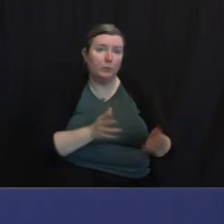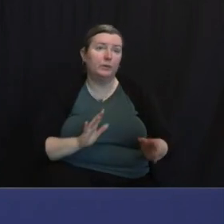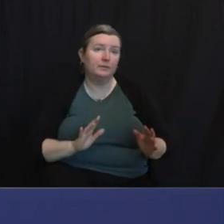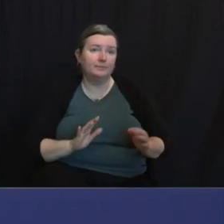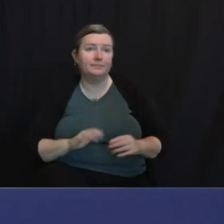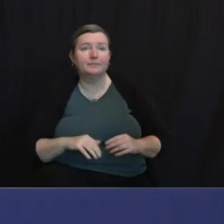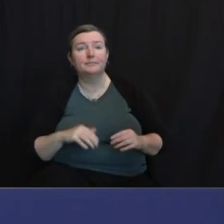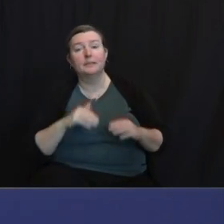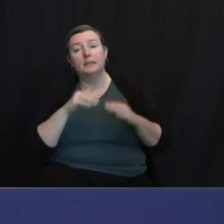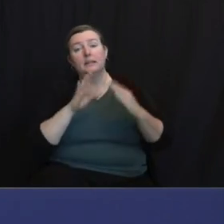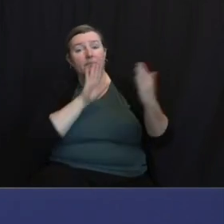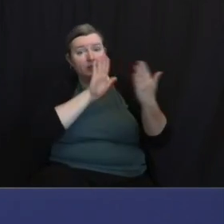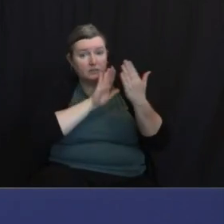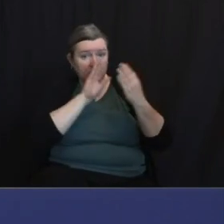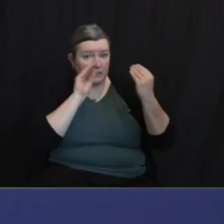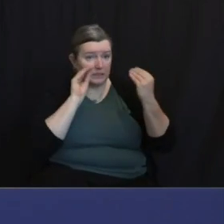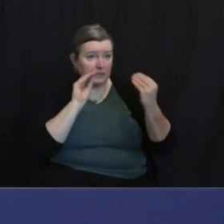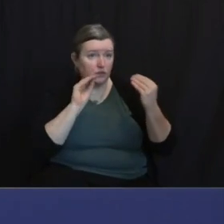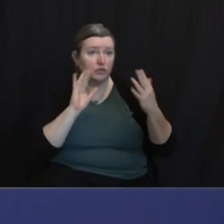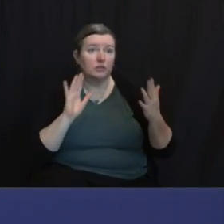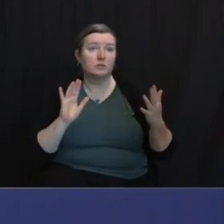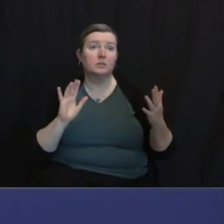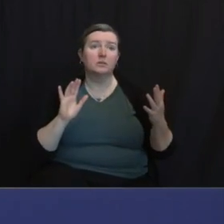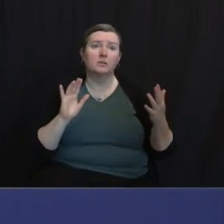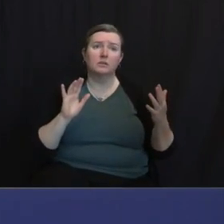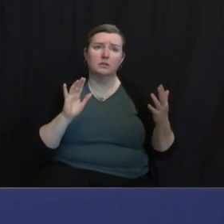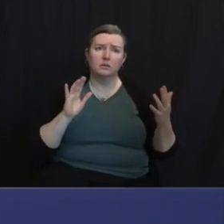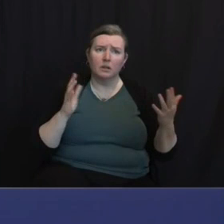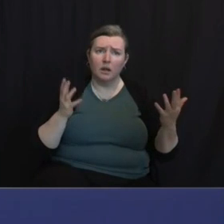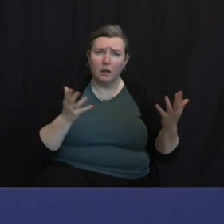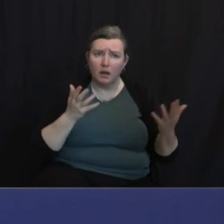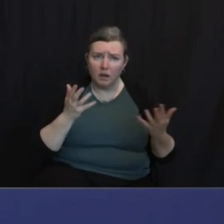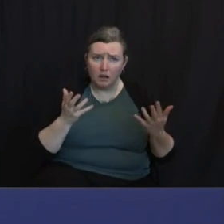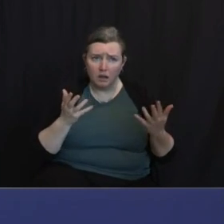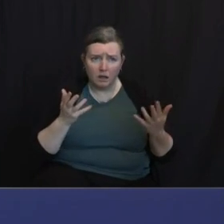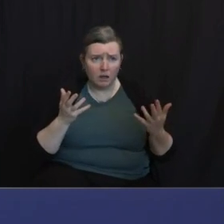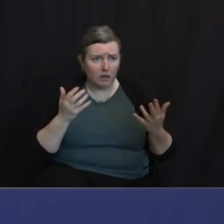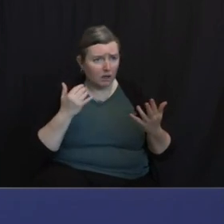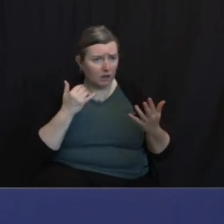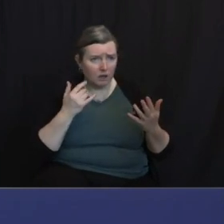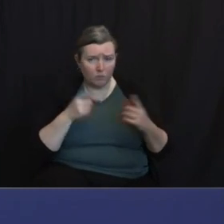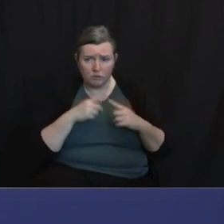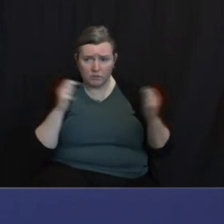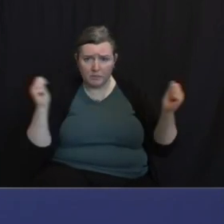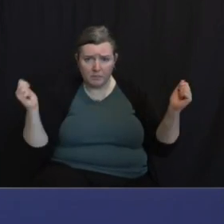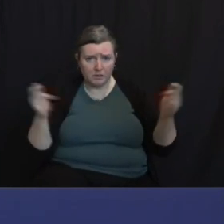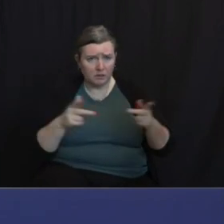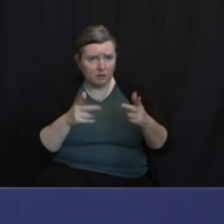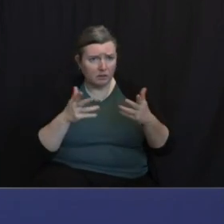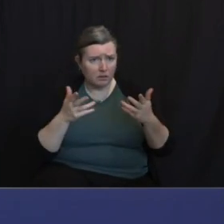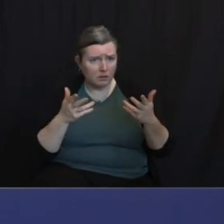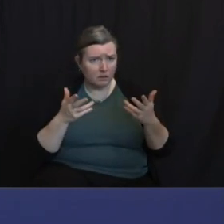In-person instruction, your question, if you could return, Matt, Councilman, I should say, Matt Stanishi.